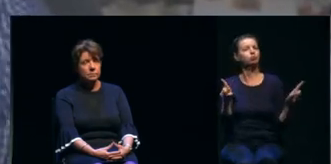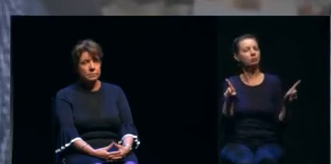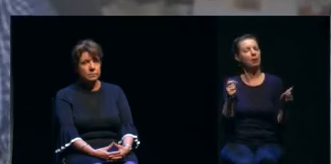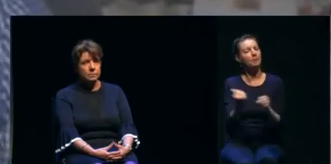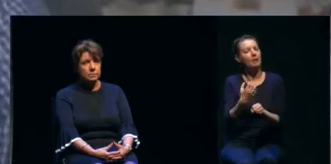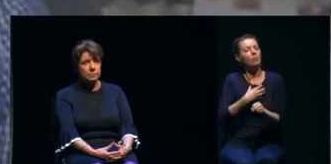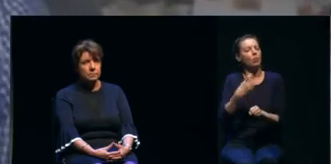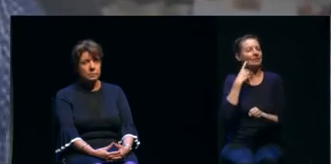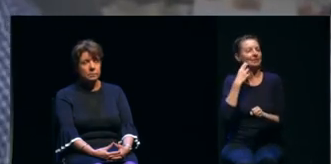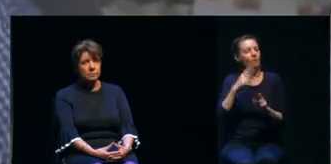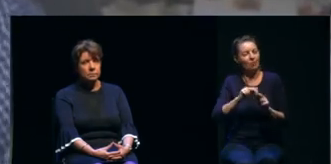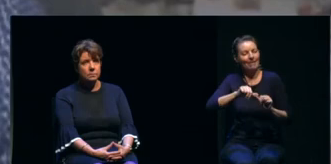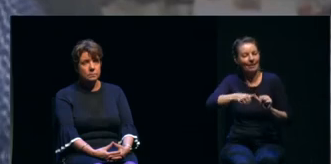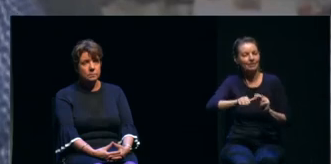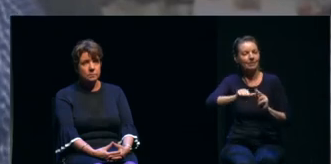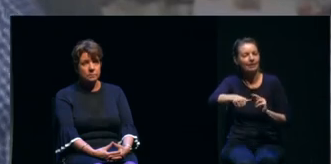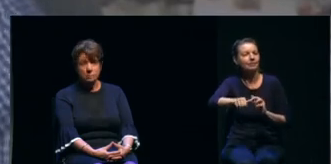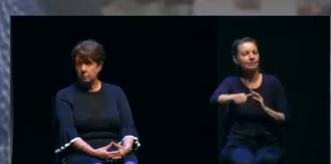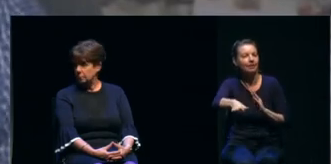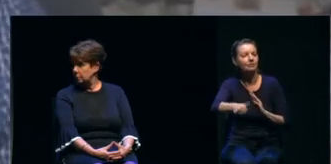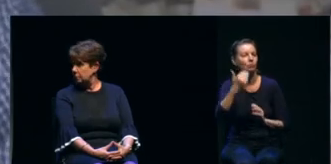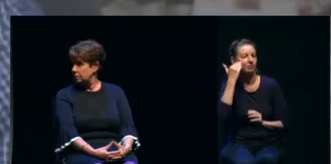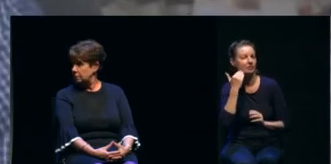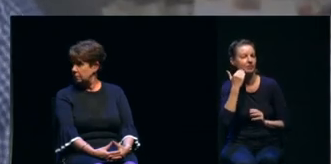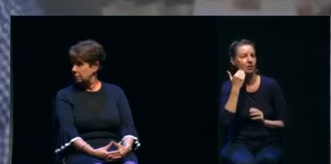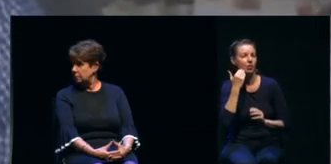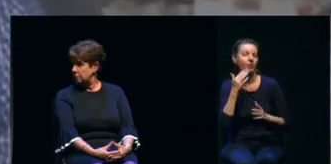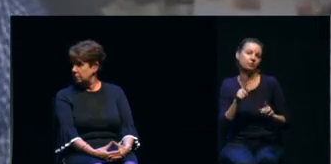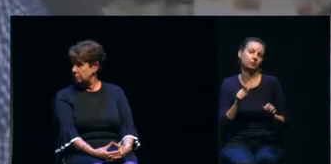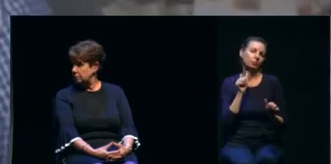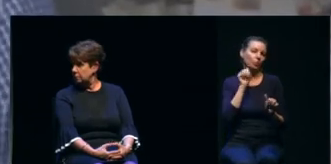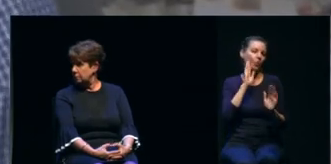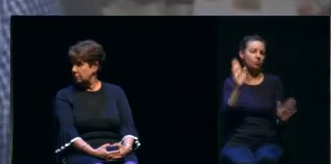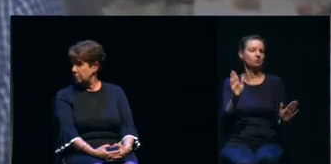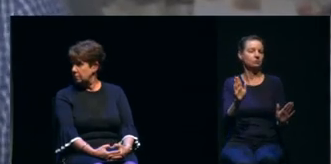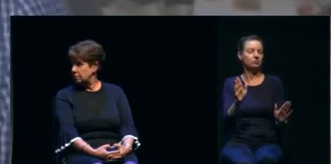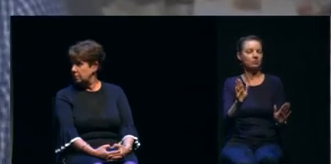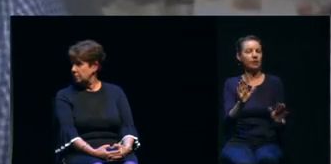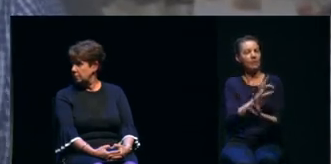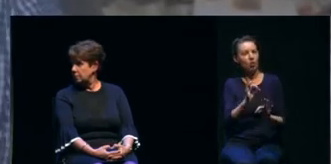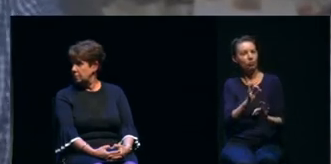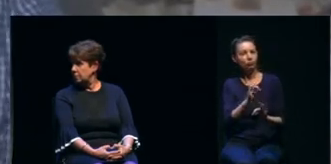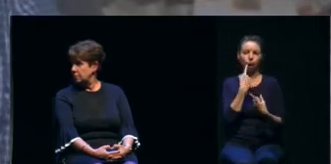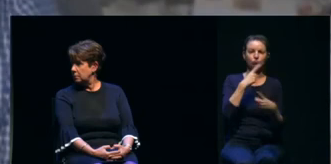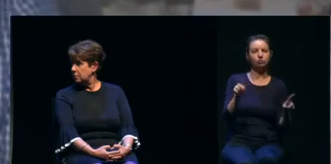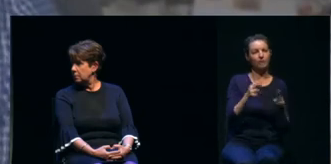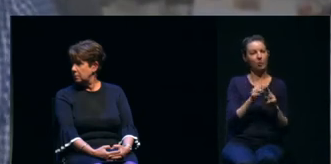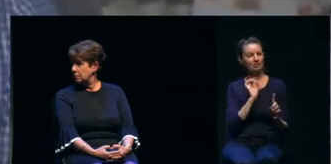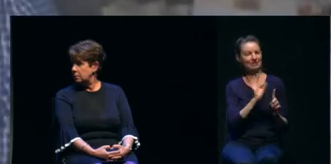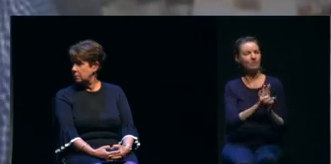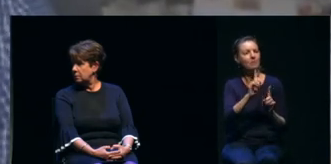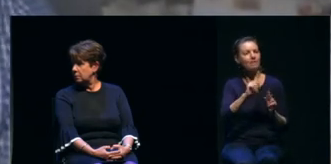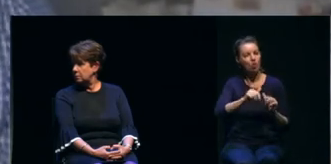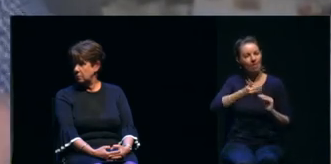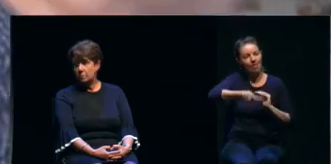And that's the beauty and bravery of women who do this. They know that they're not doing it for themselves. They're doing it for the next woman who